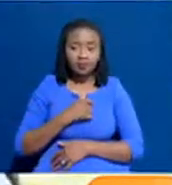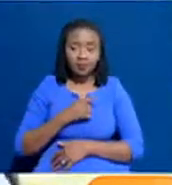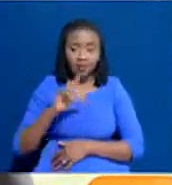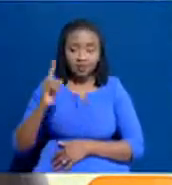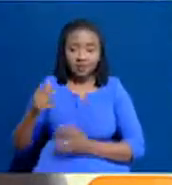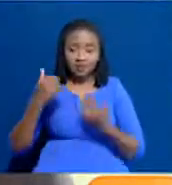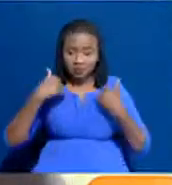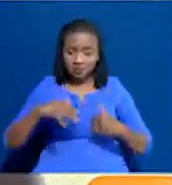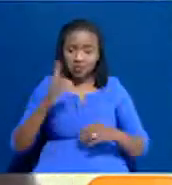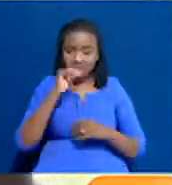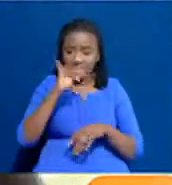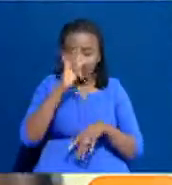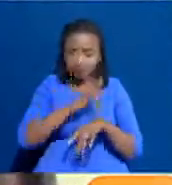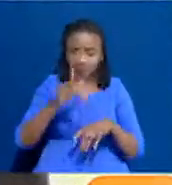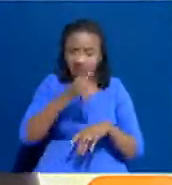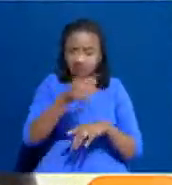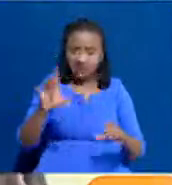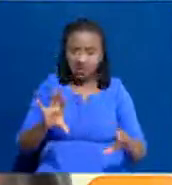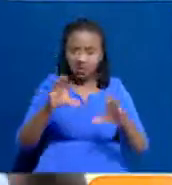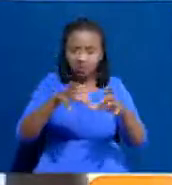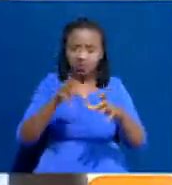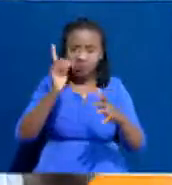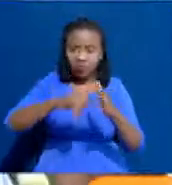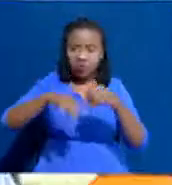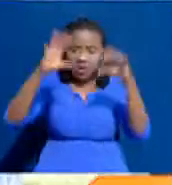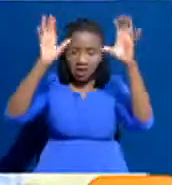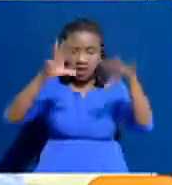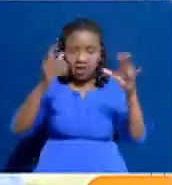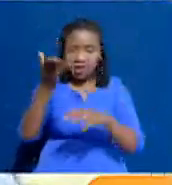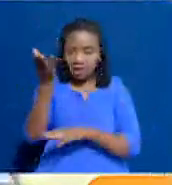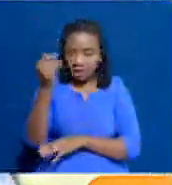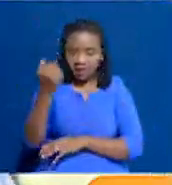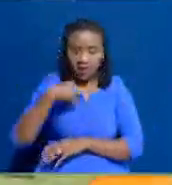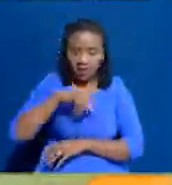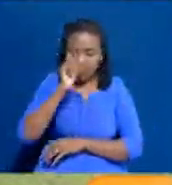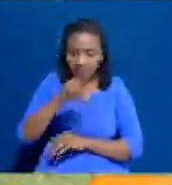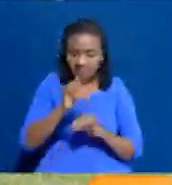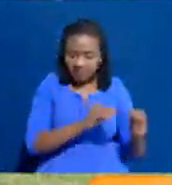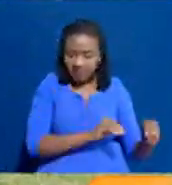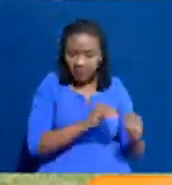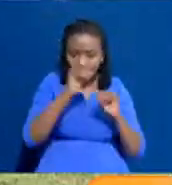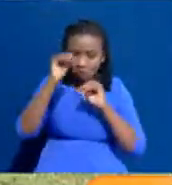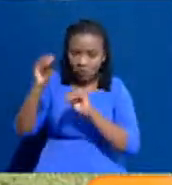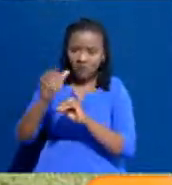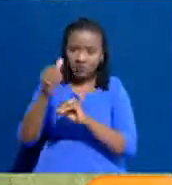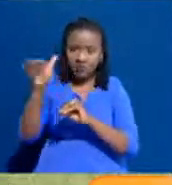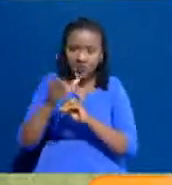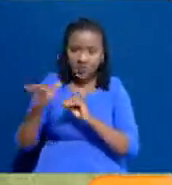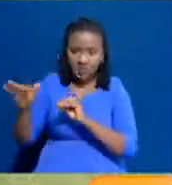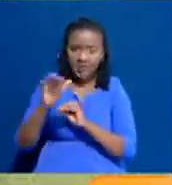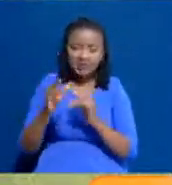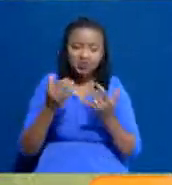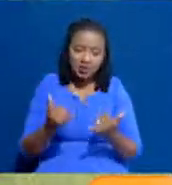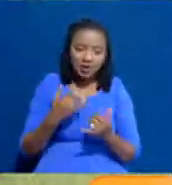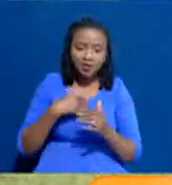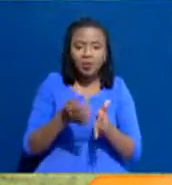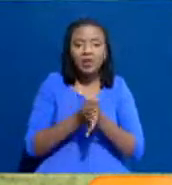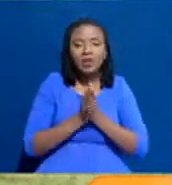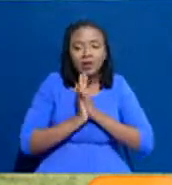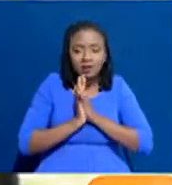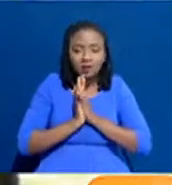that the rain is coming, let us move to the higher grounds. So we are just